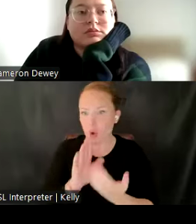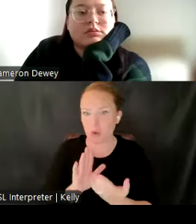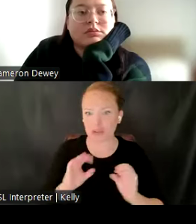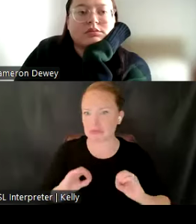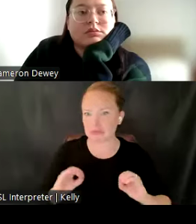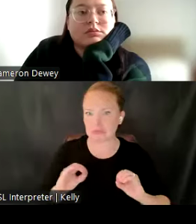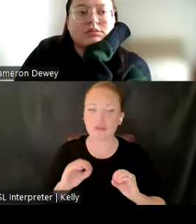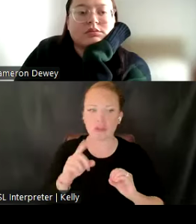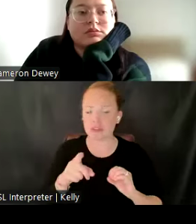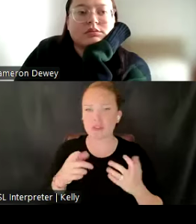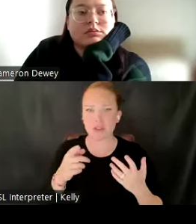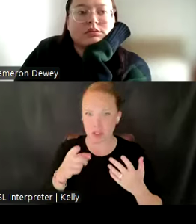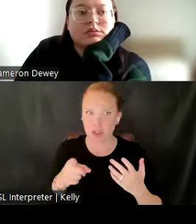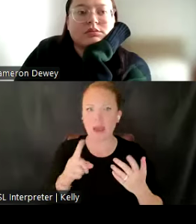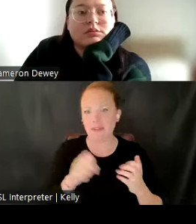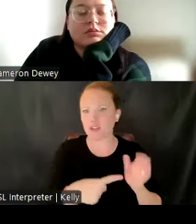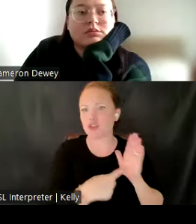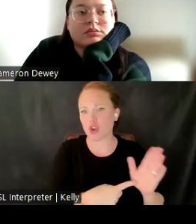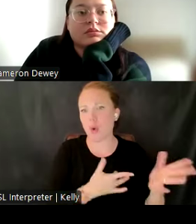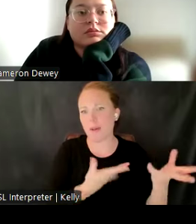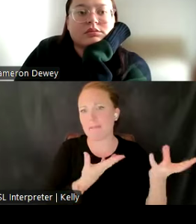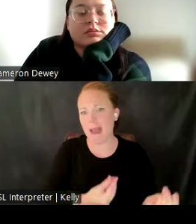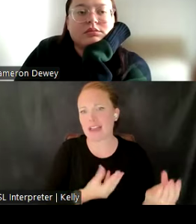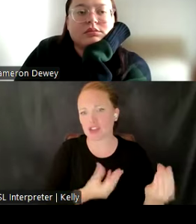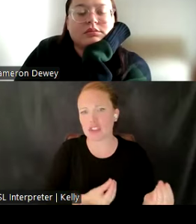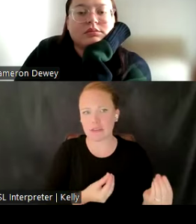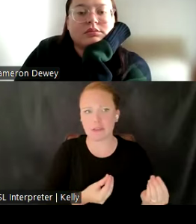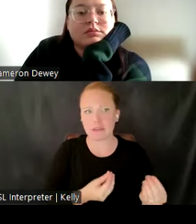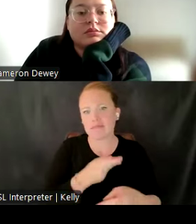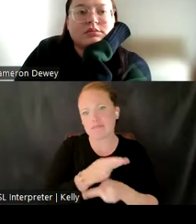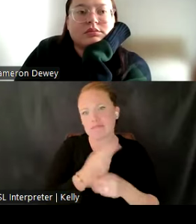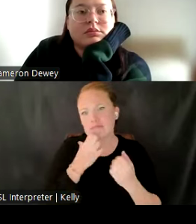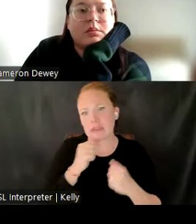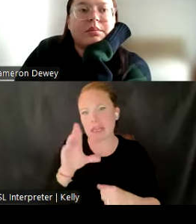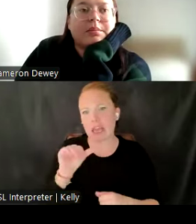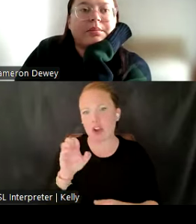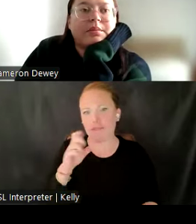all showing up with compassionate care for these survivors.